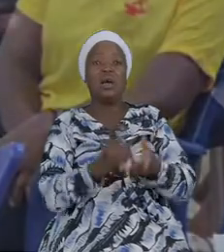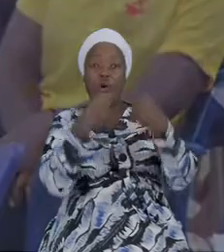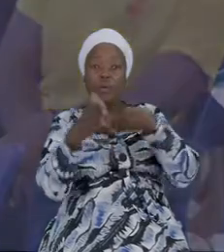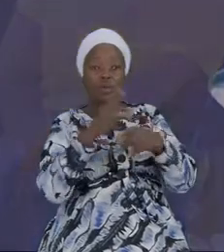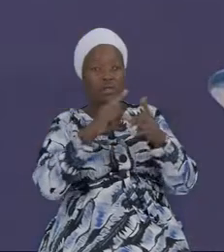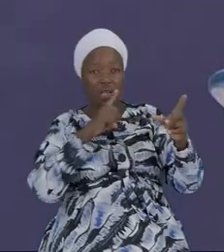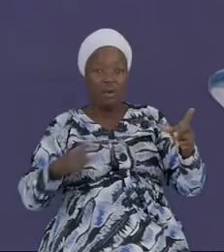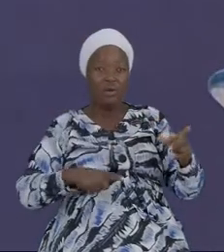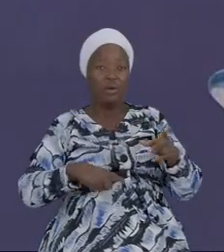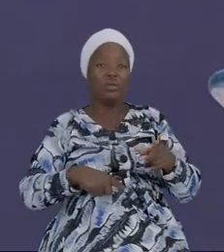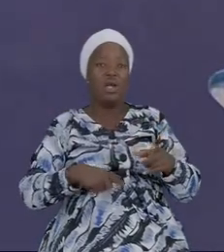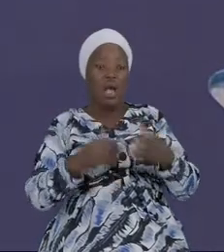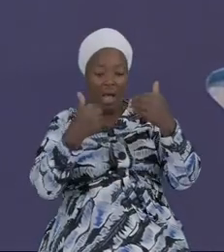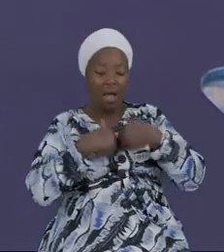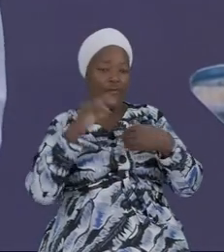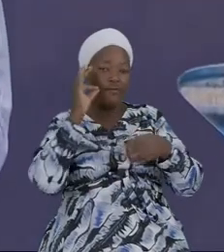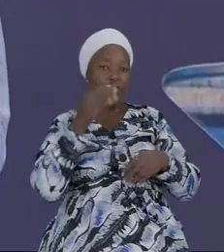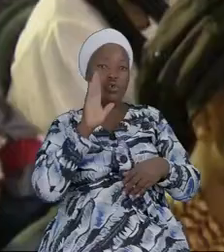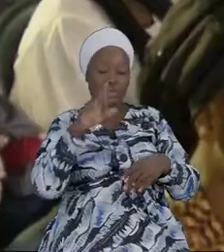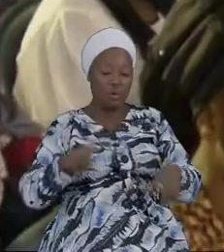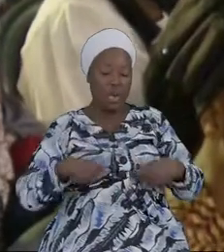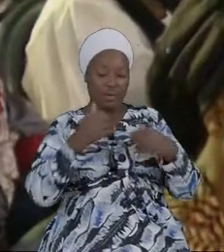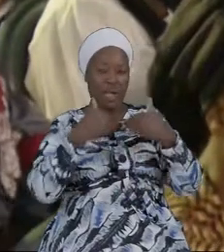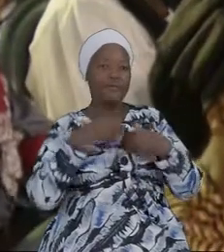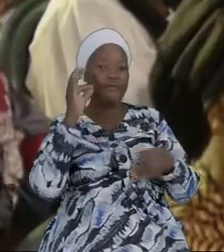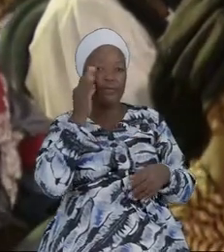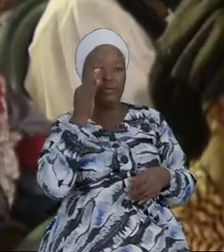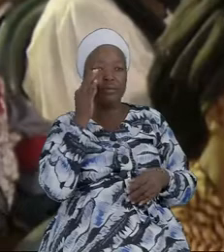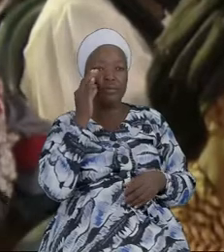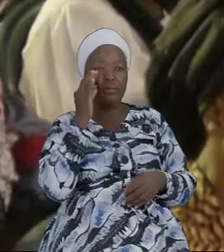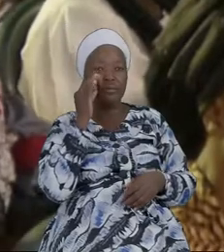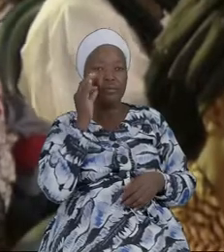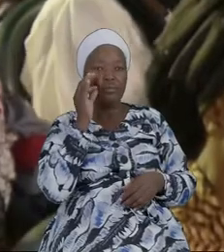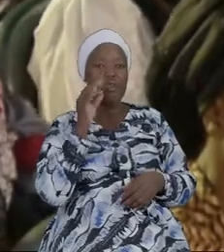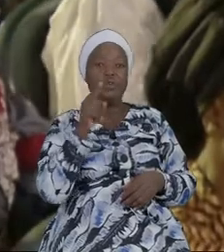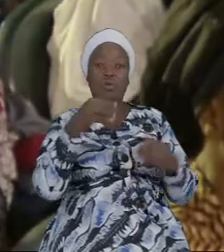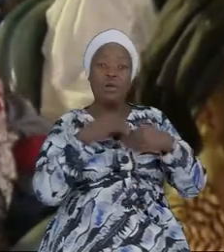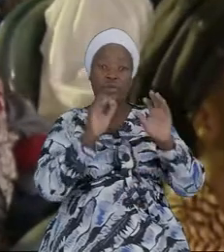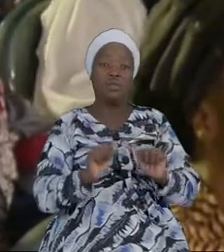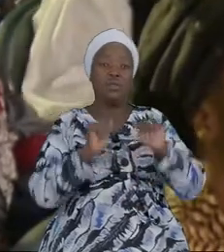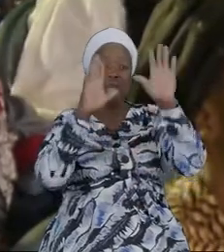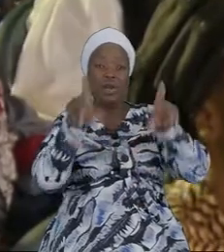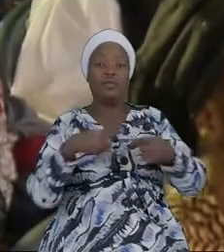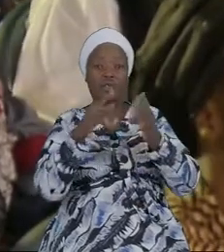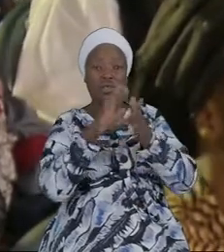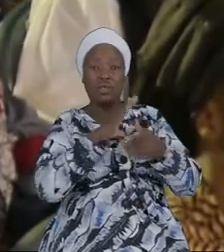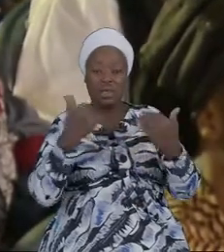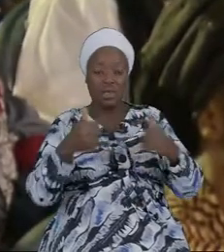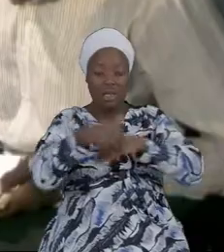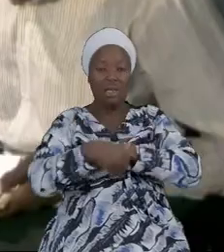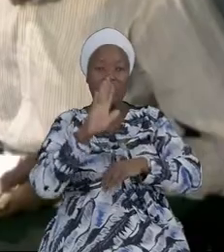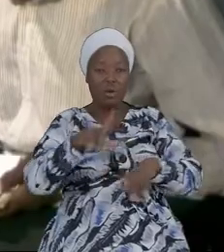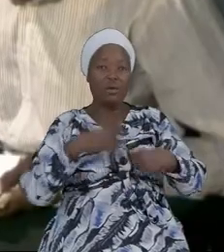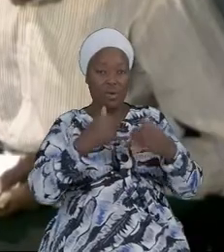God bears fruit. Your life will bear fruit. You're giving your life to the Lord tonight, your life will